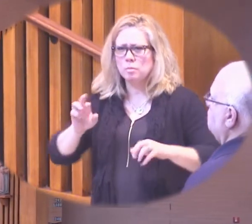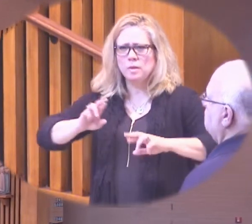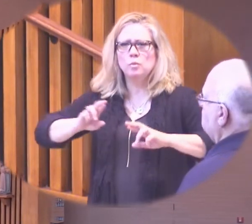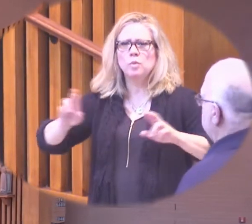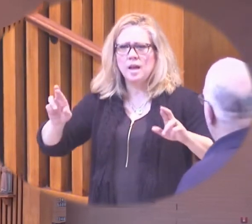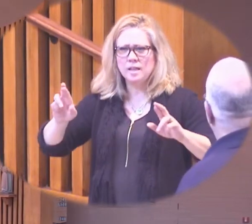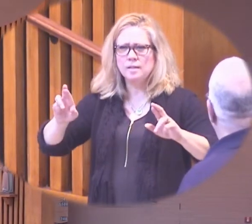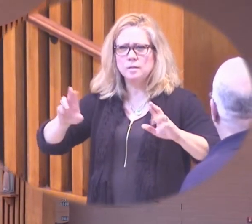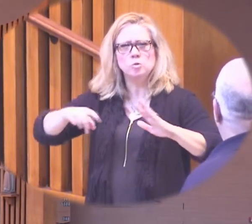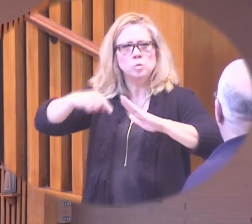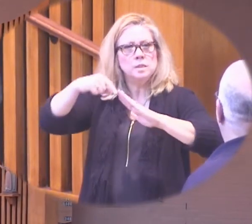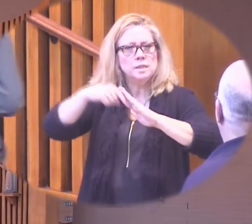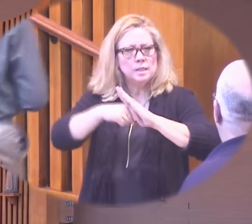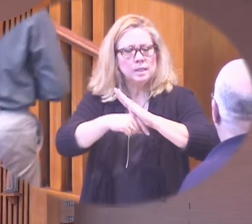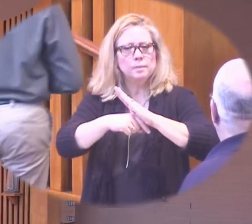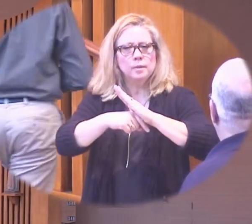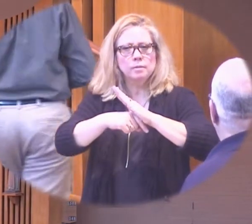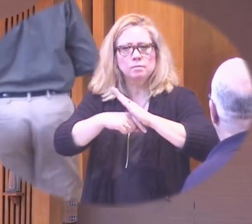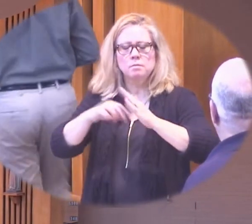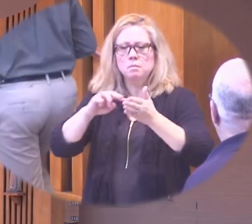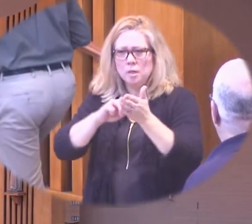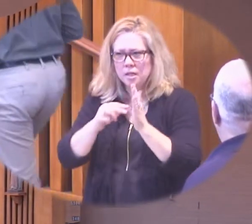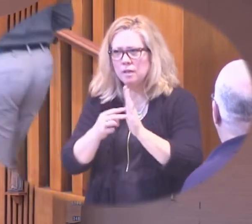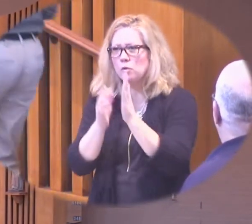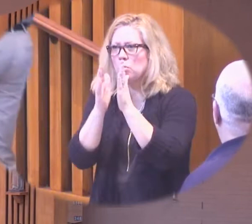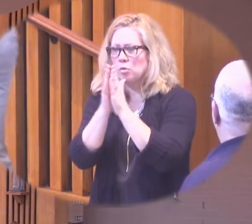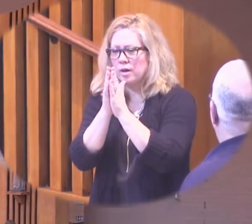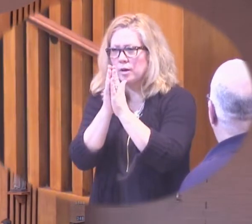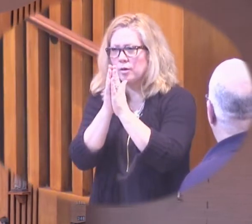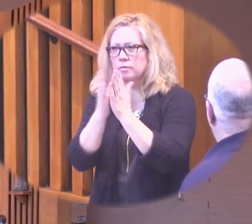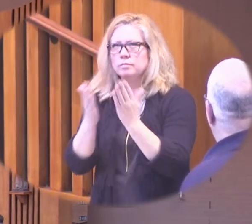our God and bring before him our